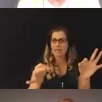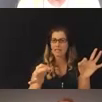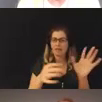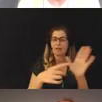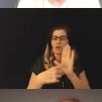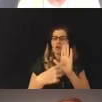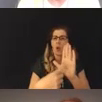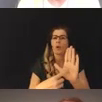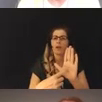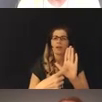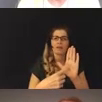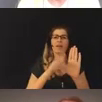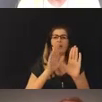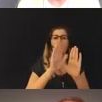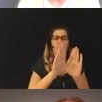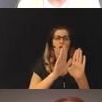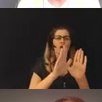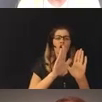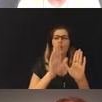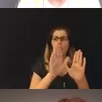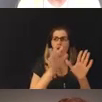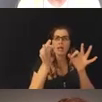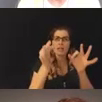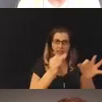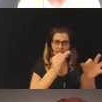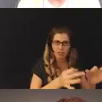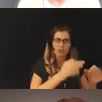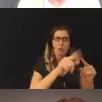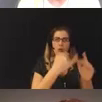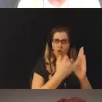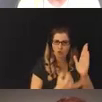justifying the visual decision making that they made.